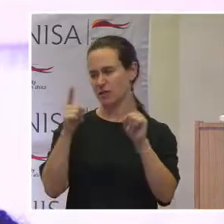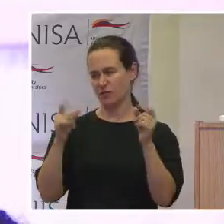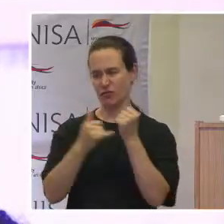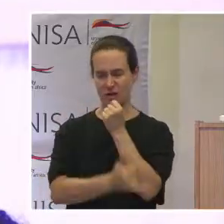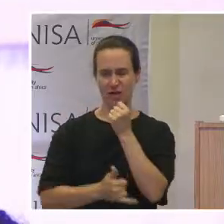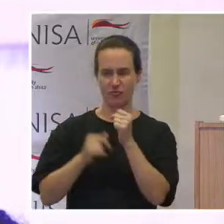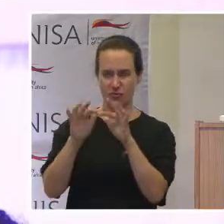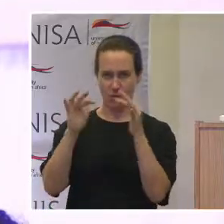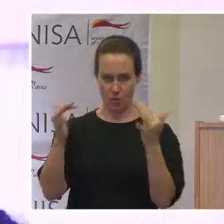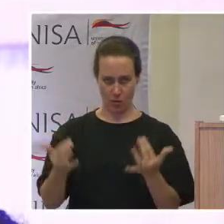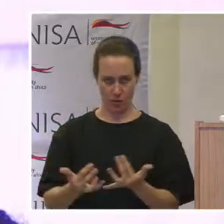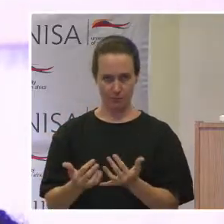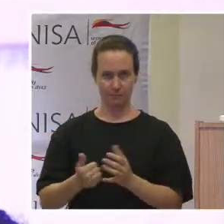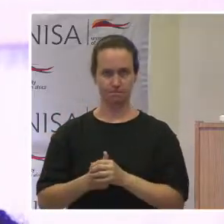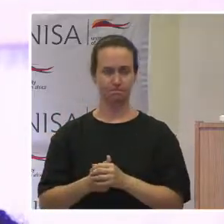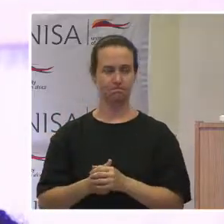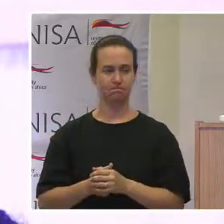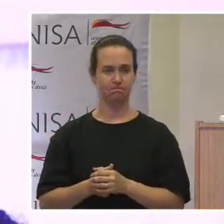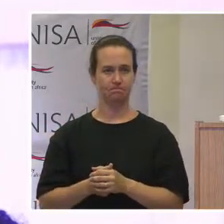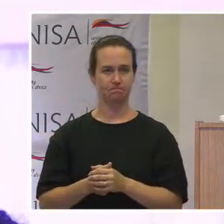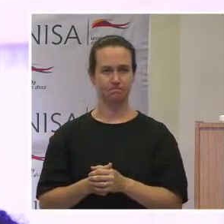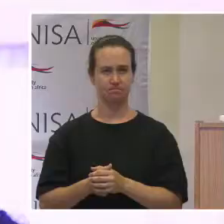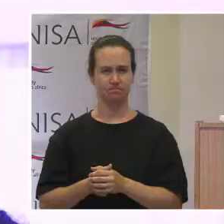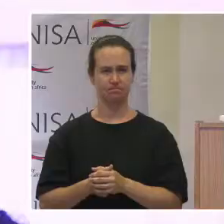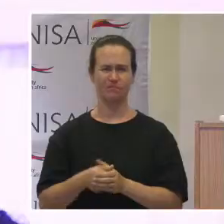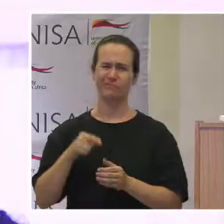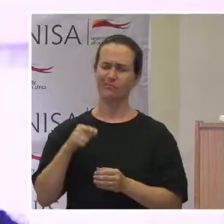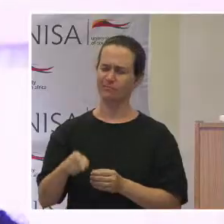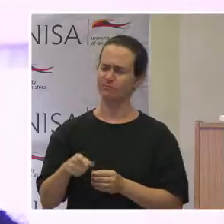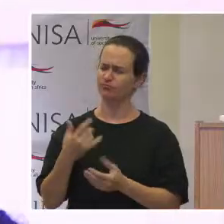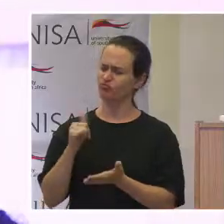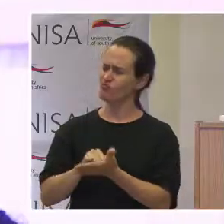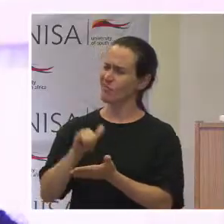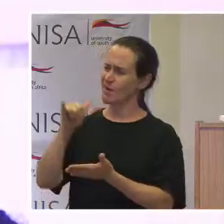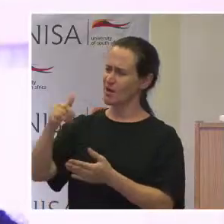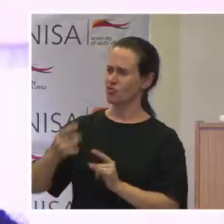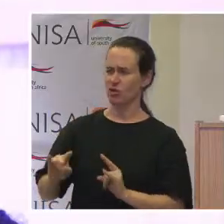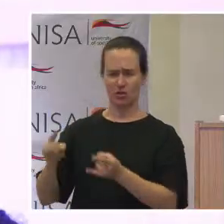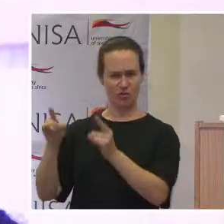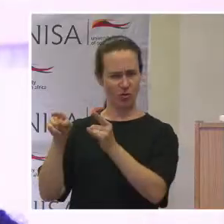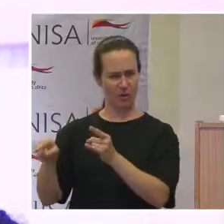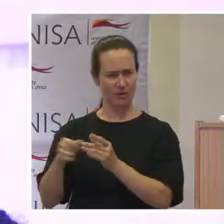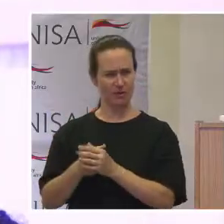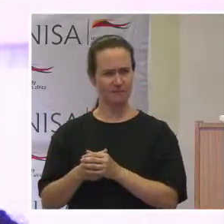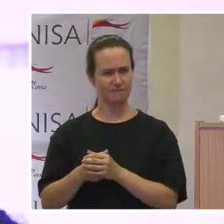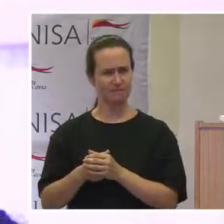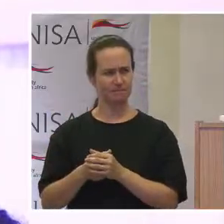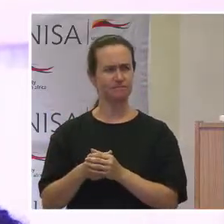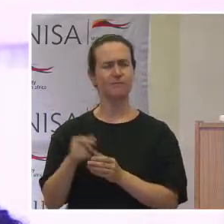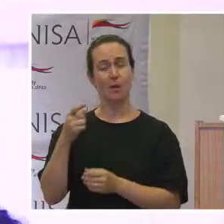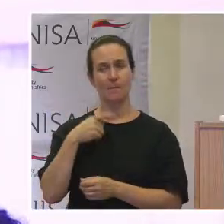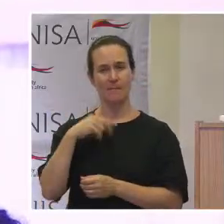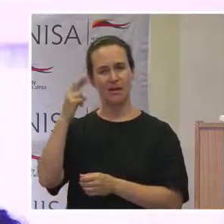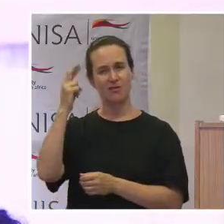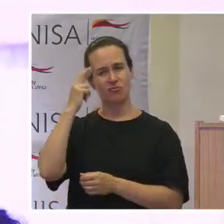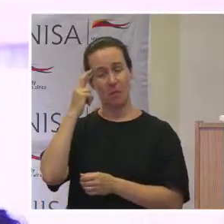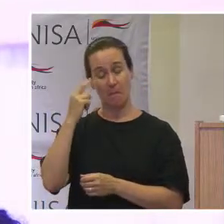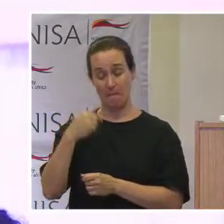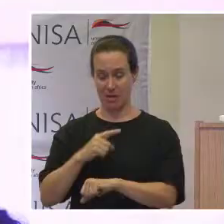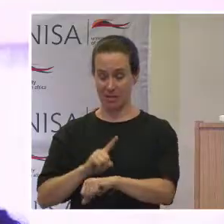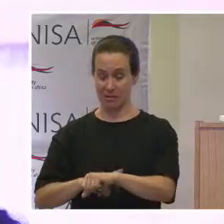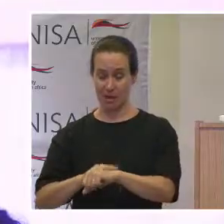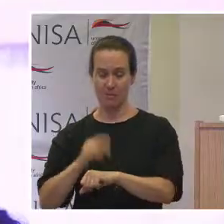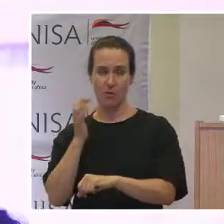world. In the conversation about an Aerotropolis, I'm reminded of my time